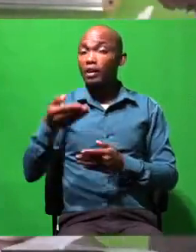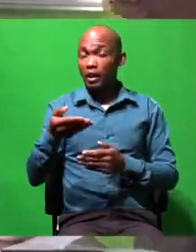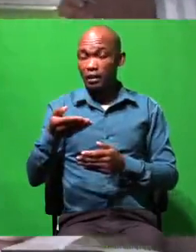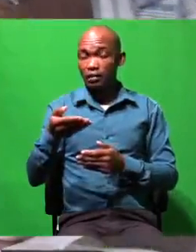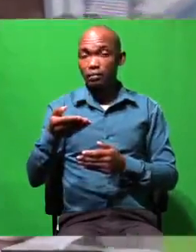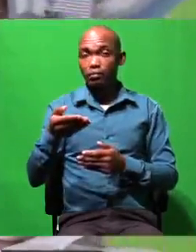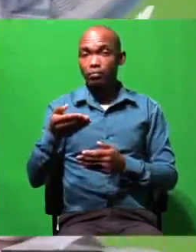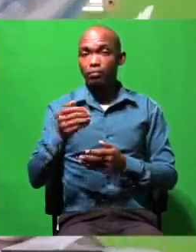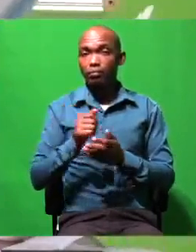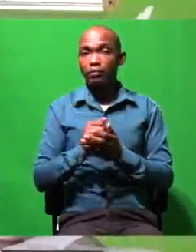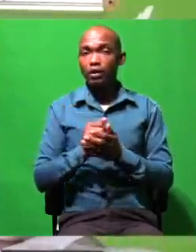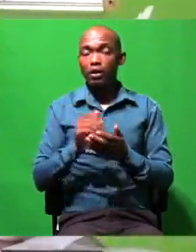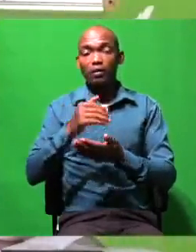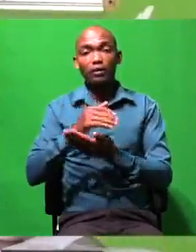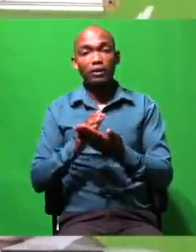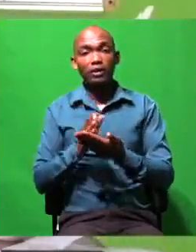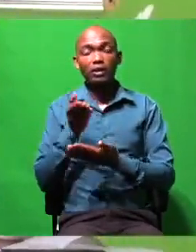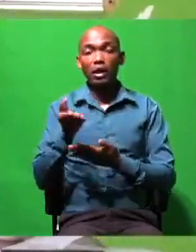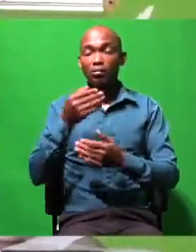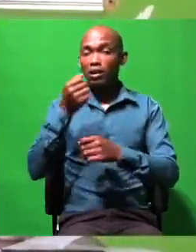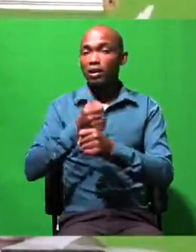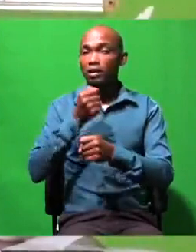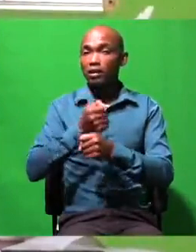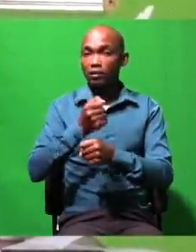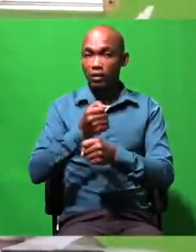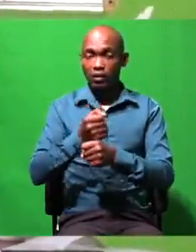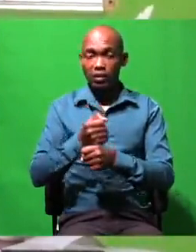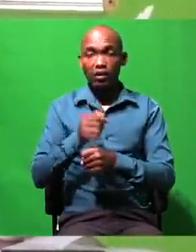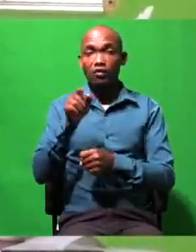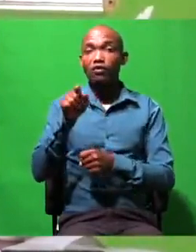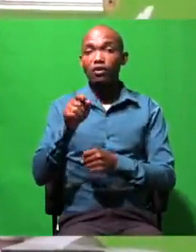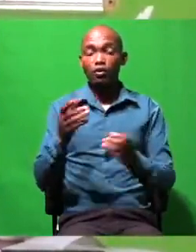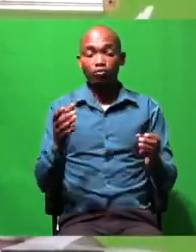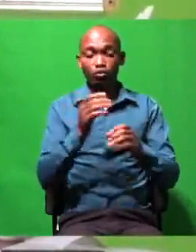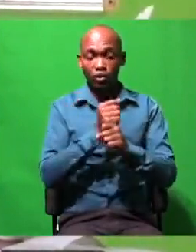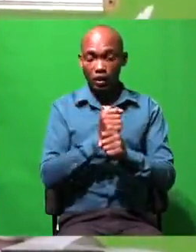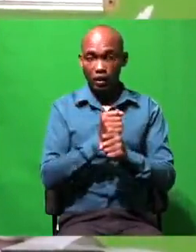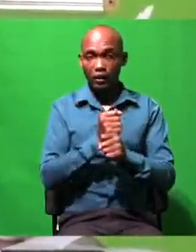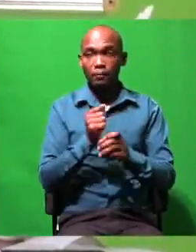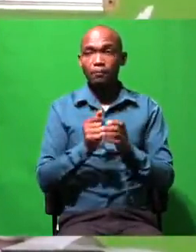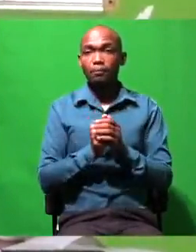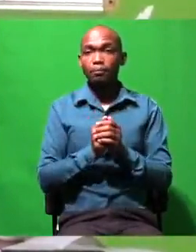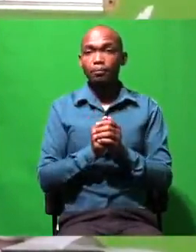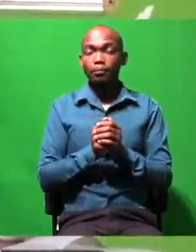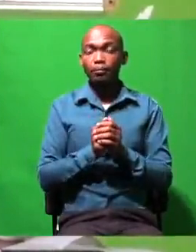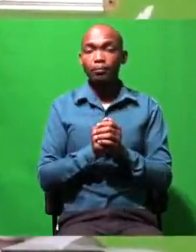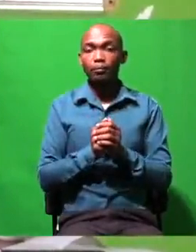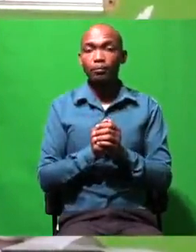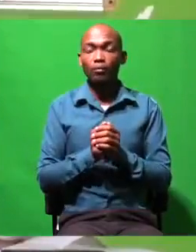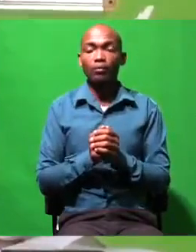Then I have some sort of activity for you to take.